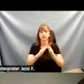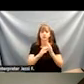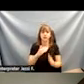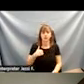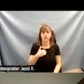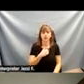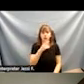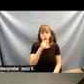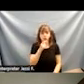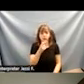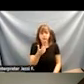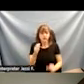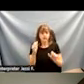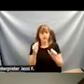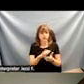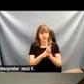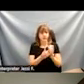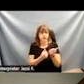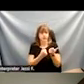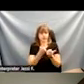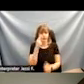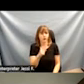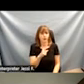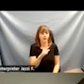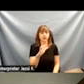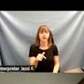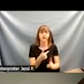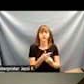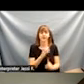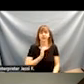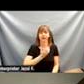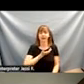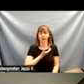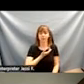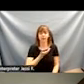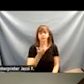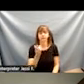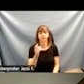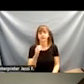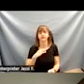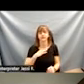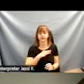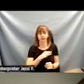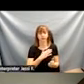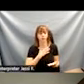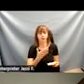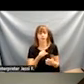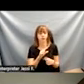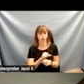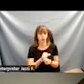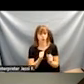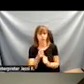you. Our own staff is also available to help, you know, coach you and advise you in your journey as an entrepreneur.